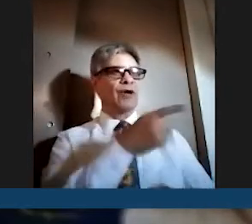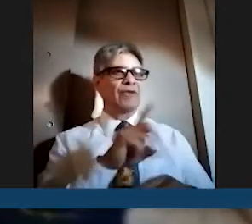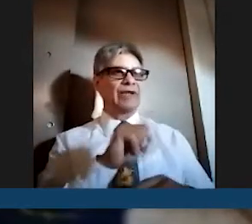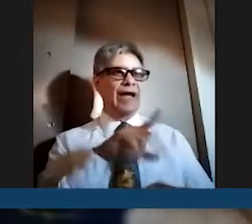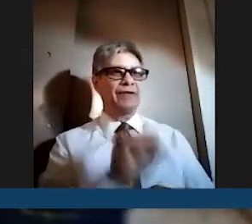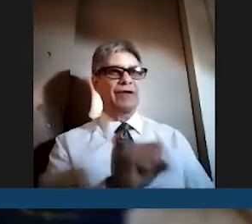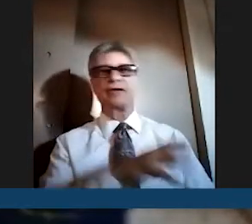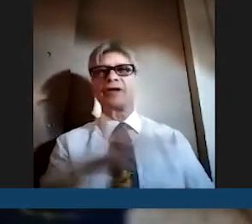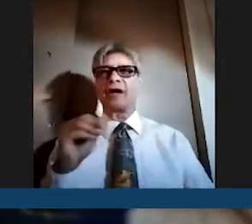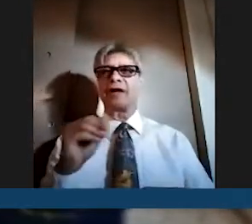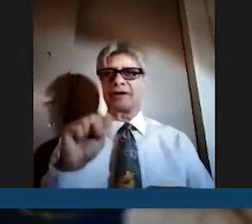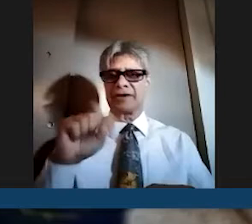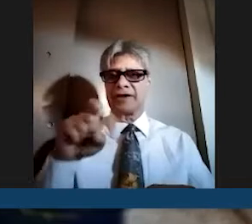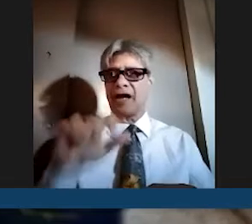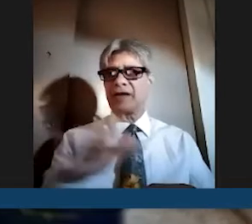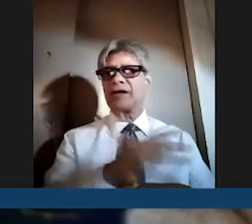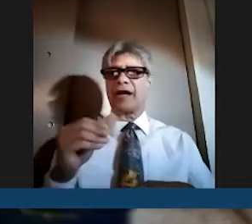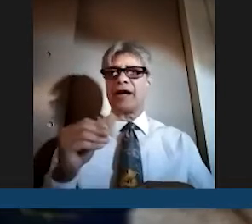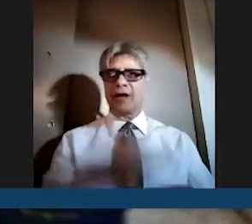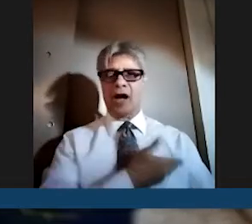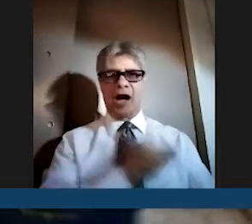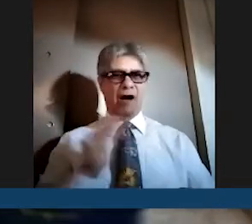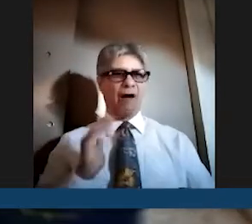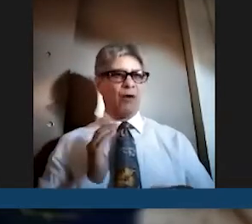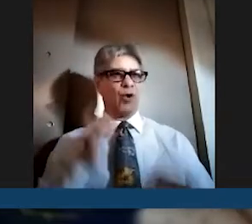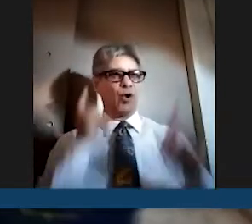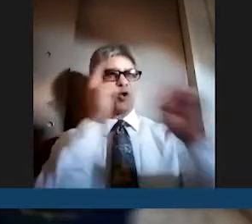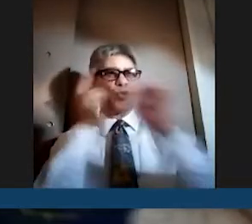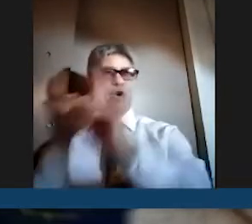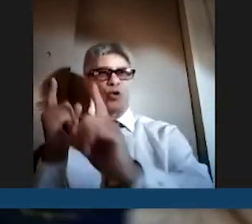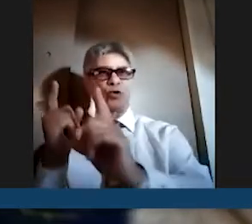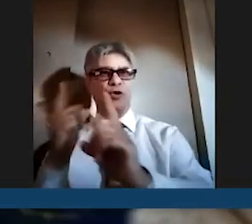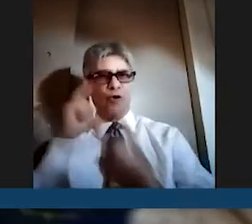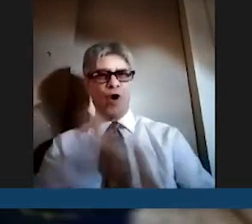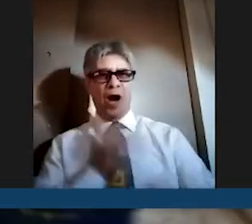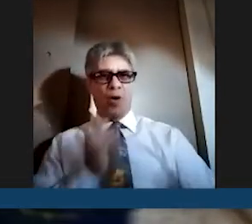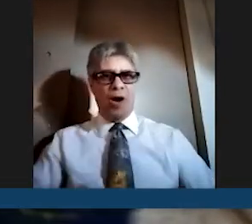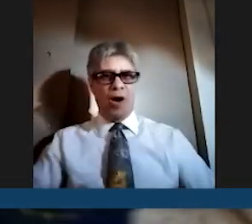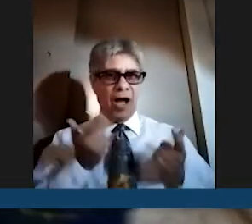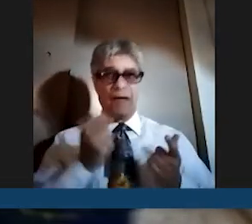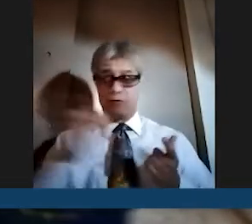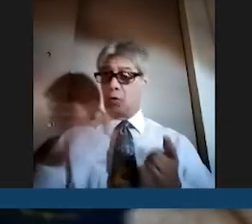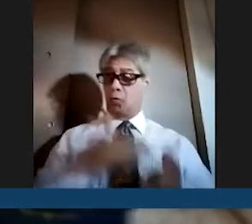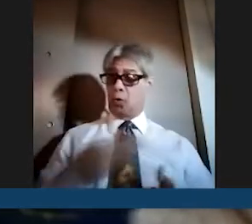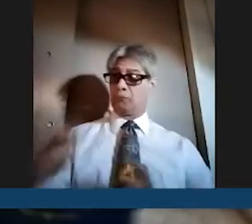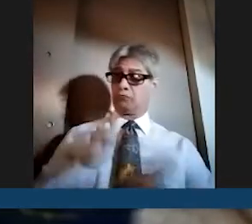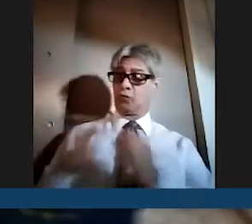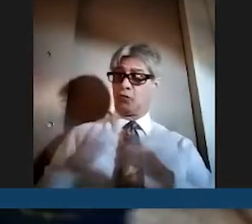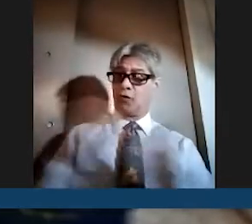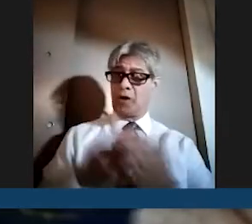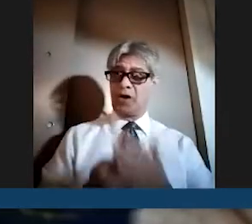all the adults in our lives if they're willing to donate to us, right? So it was like, a few dollars,